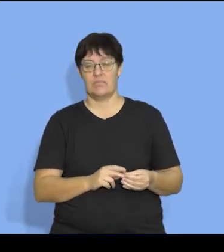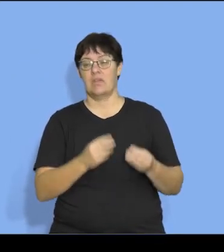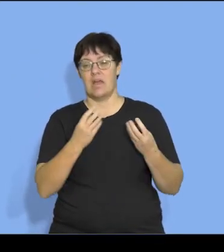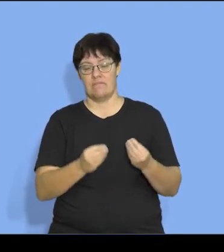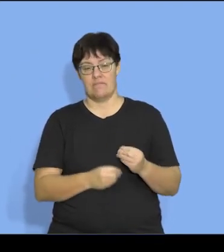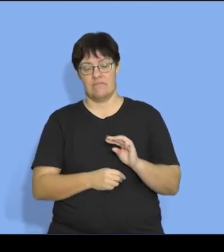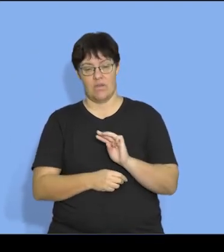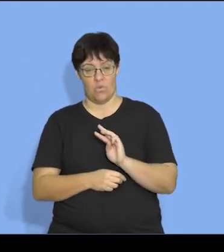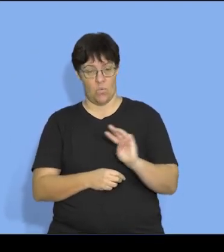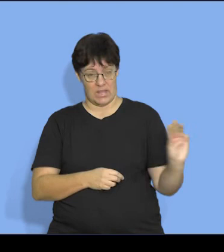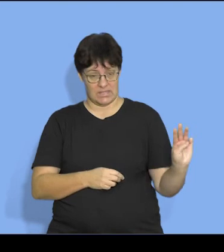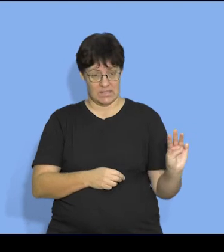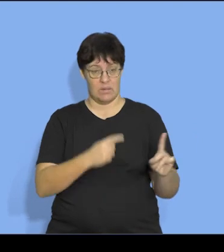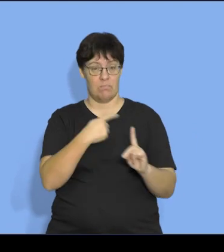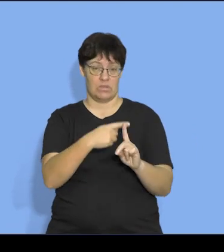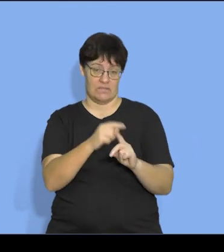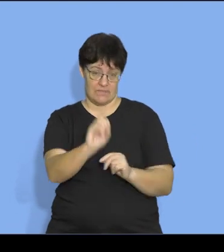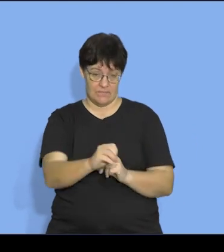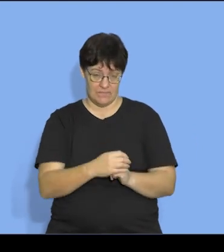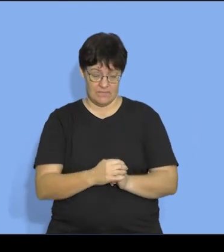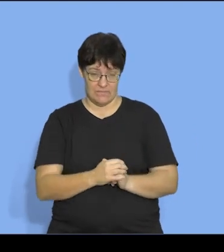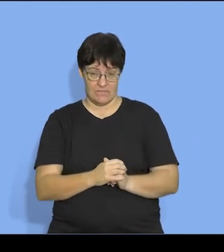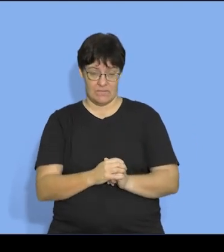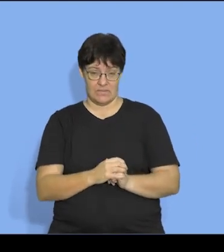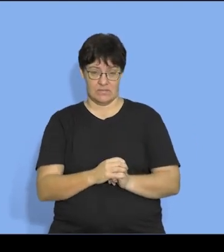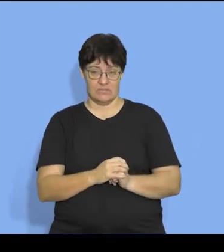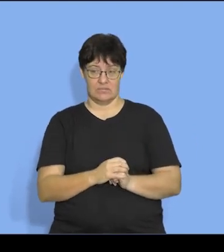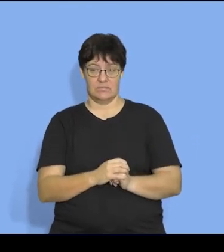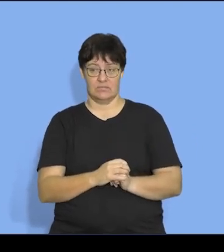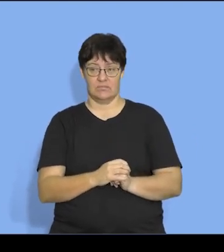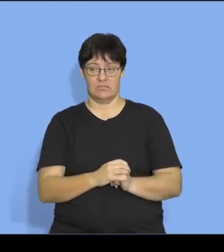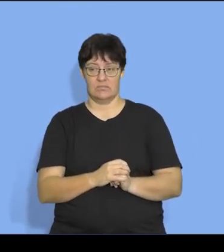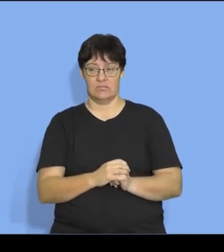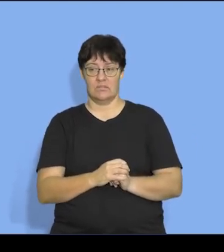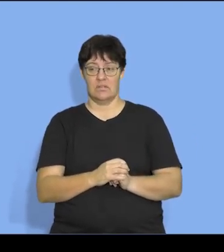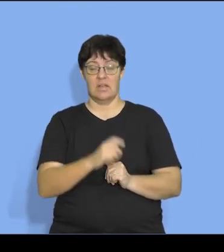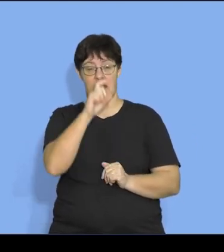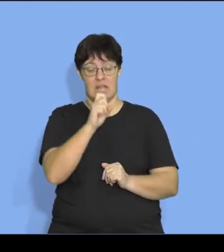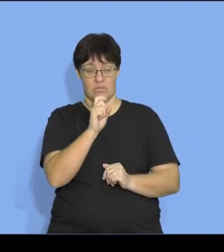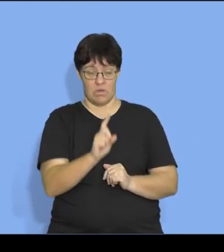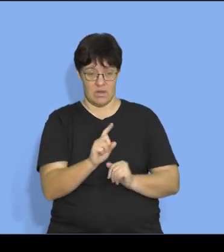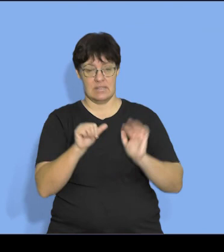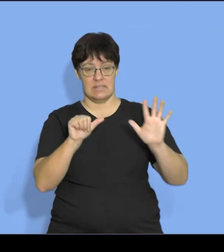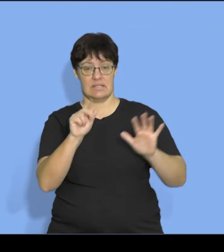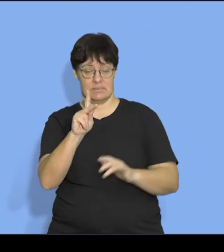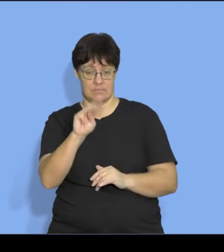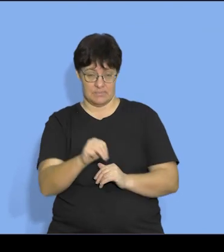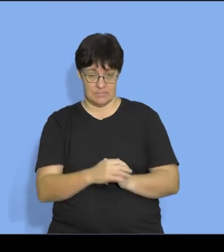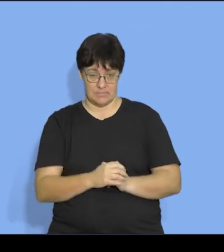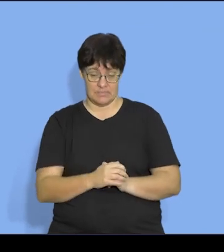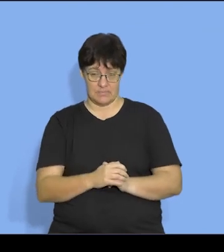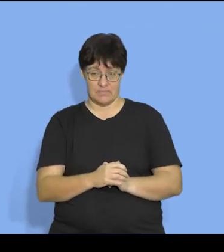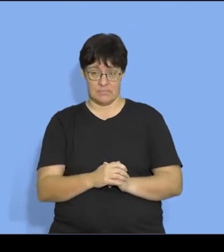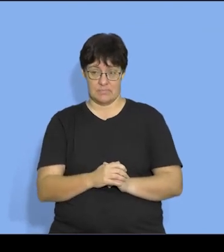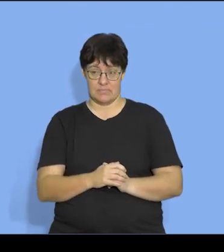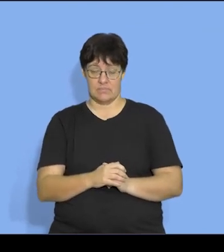got west as positive. Okay, so x1 is 6 kilometers.